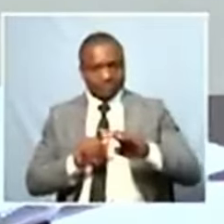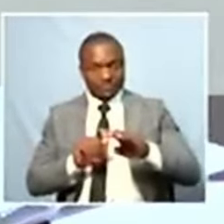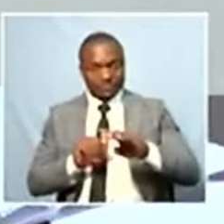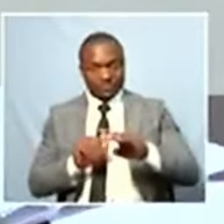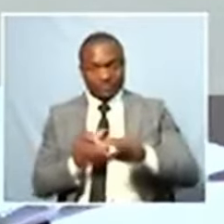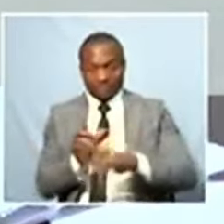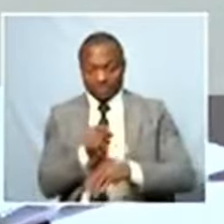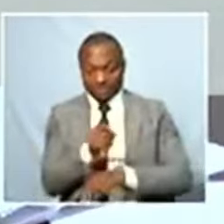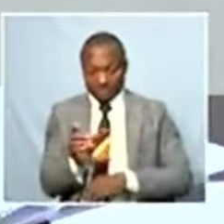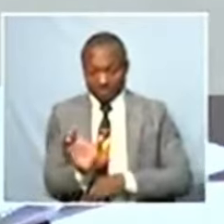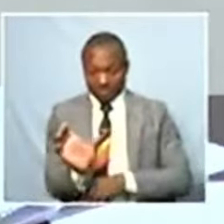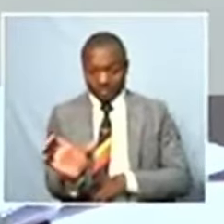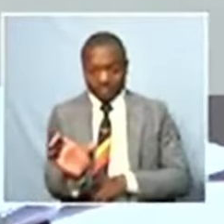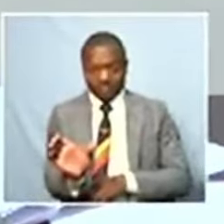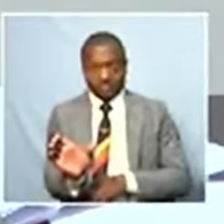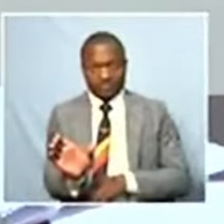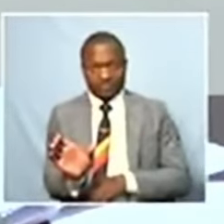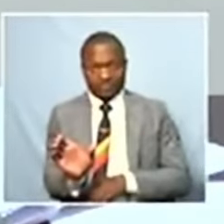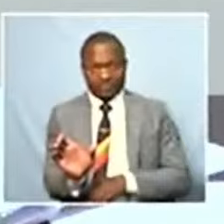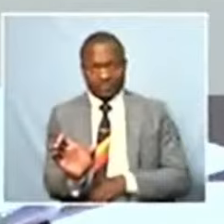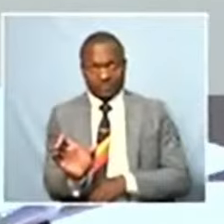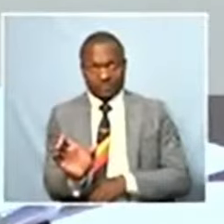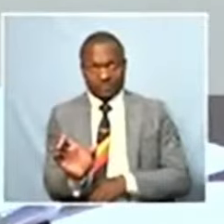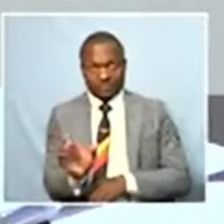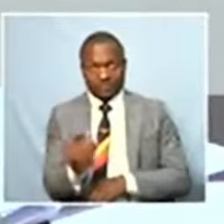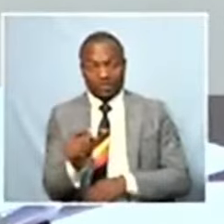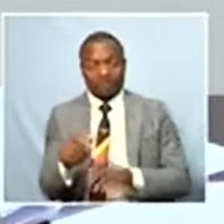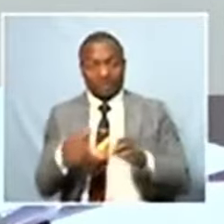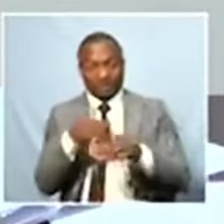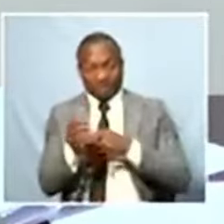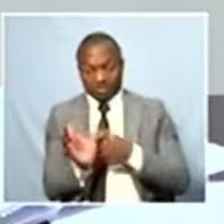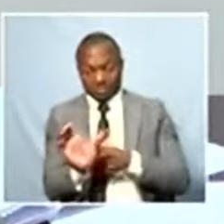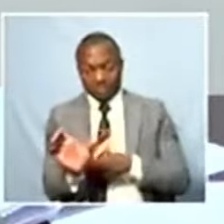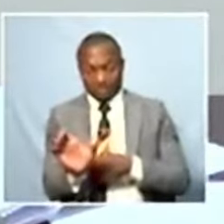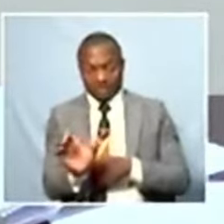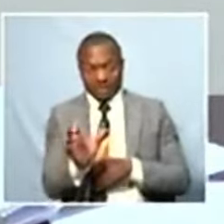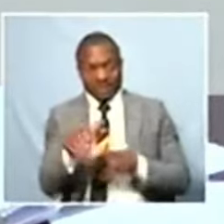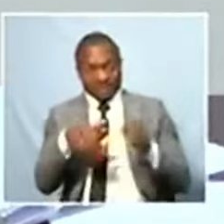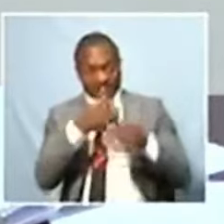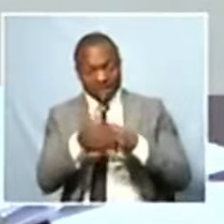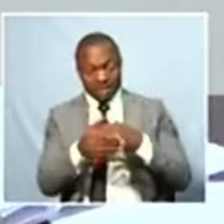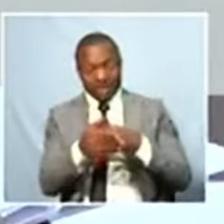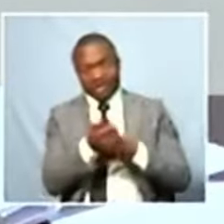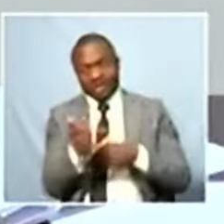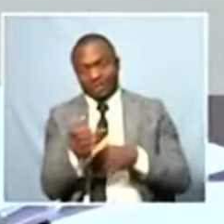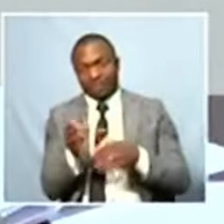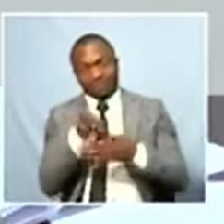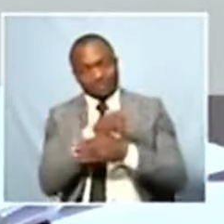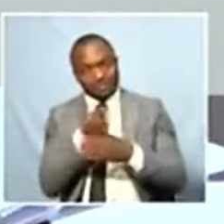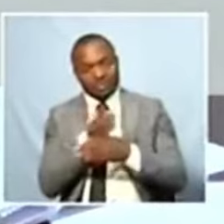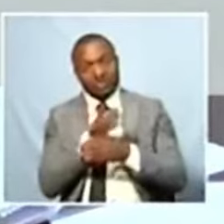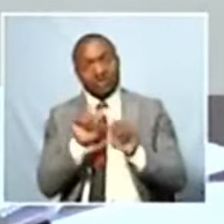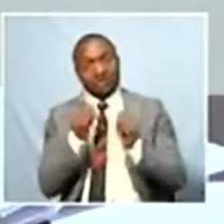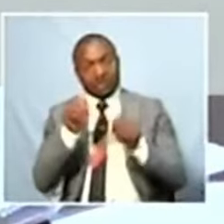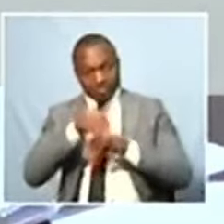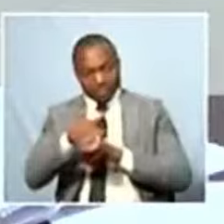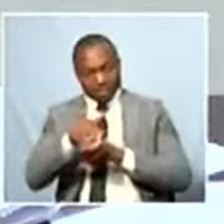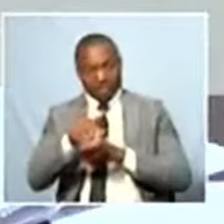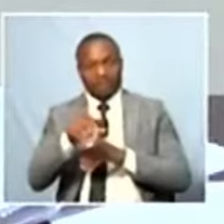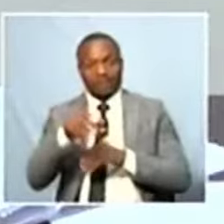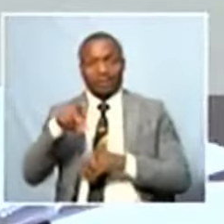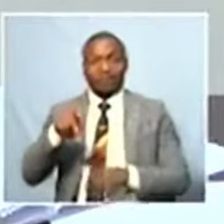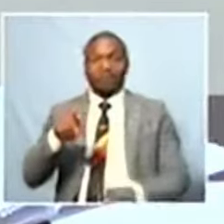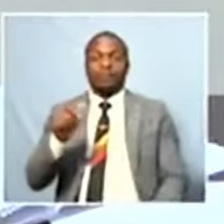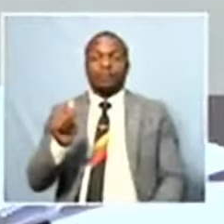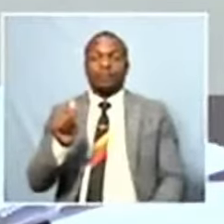most of them are only informal to ZRA. They are formal out there. Formal businesses well registered with the PACRA and other